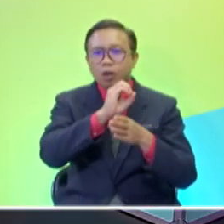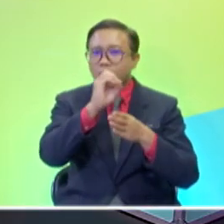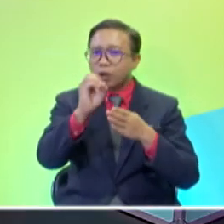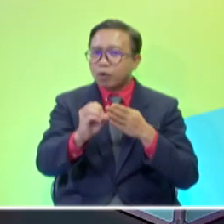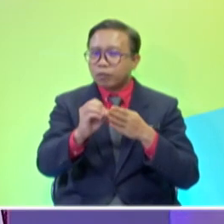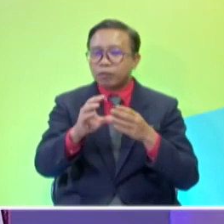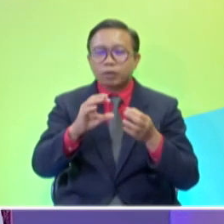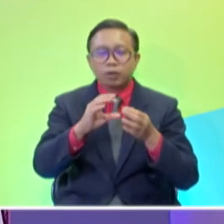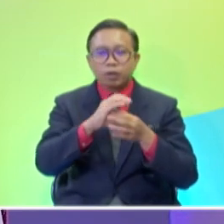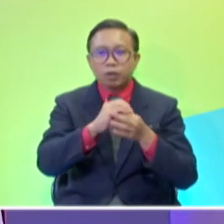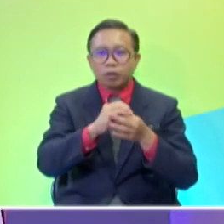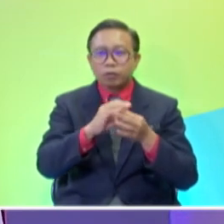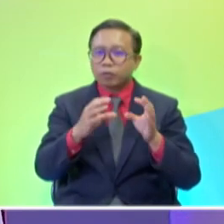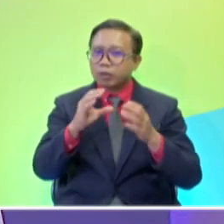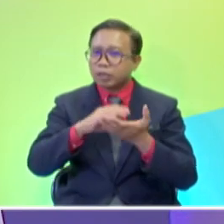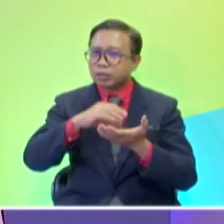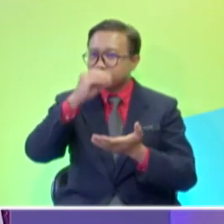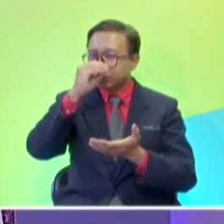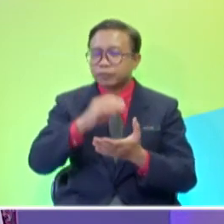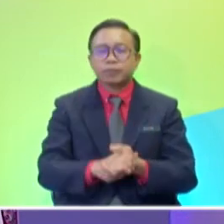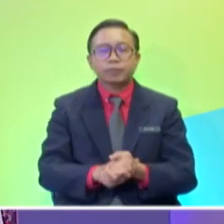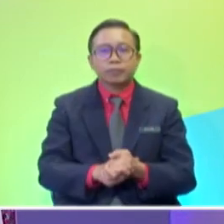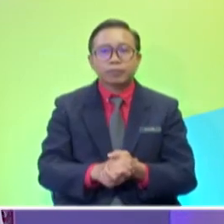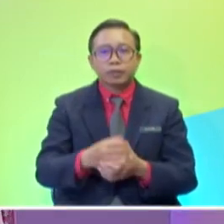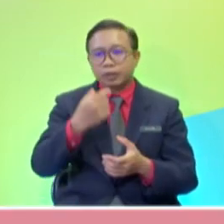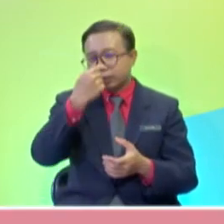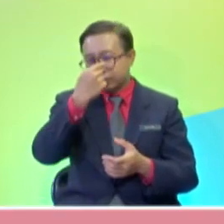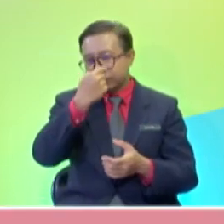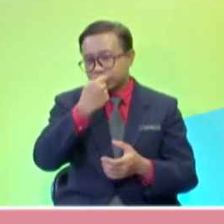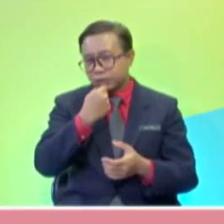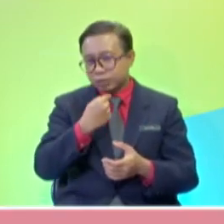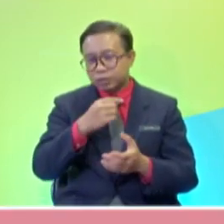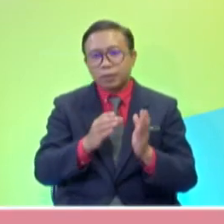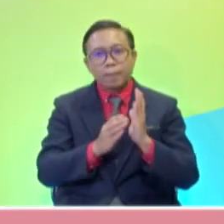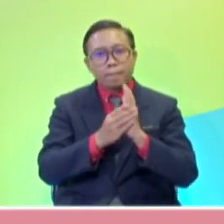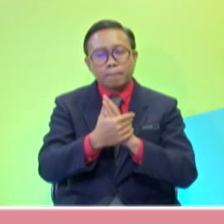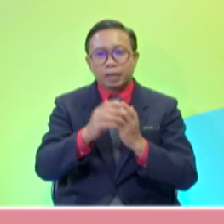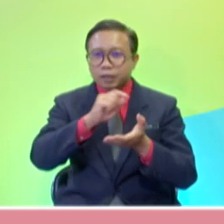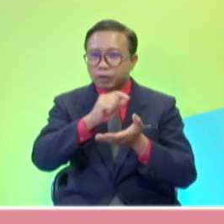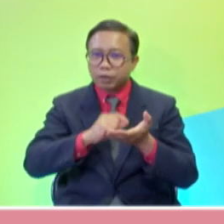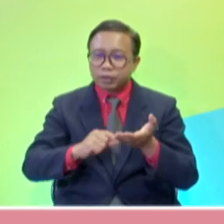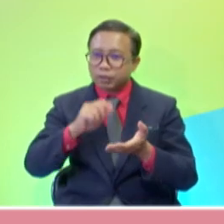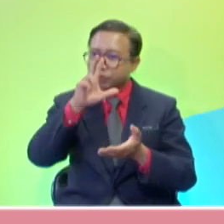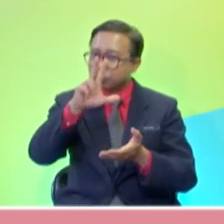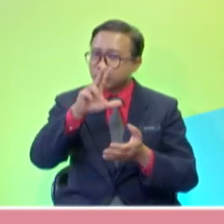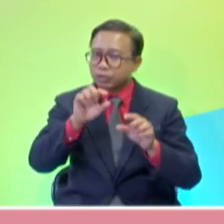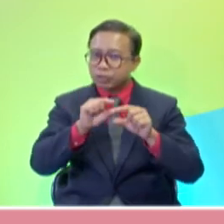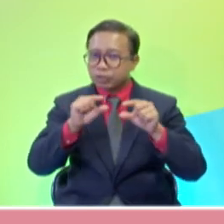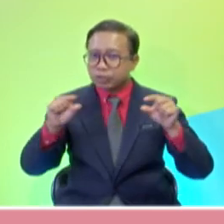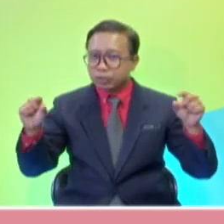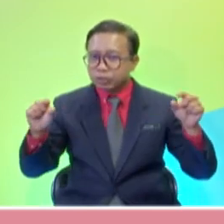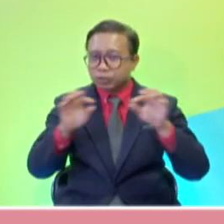express their opinions, such as happiness, sadness, surprise, by writing at least 3 sentences